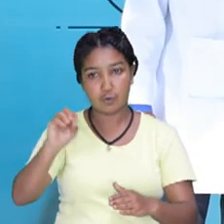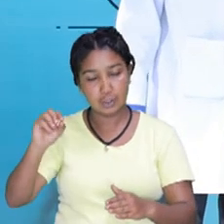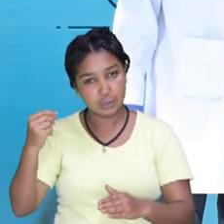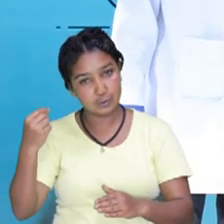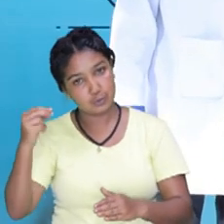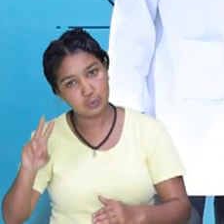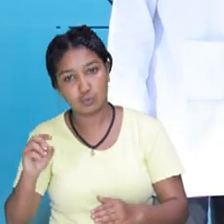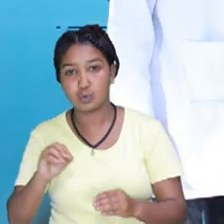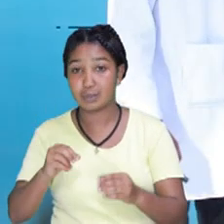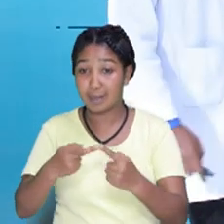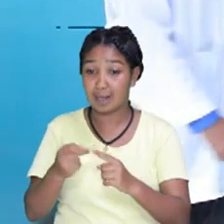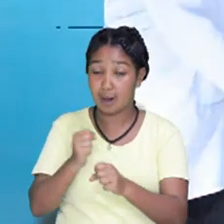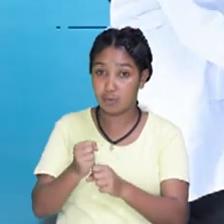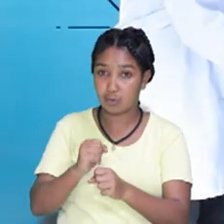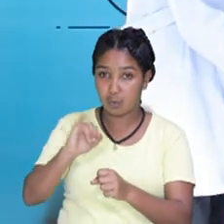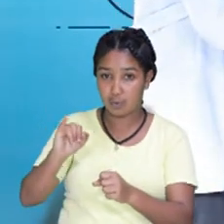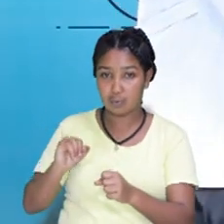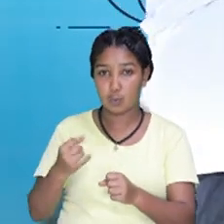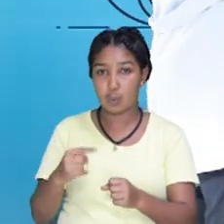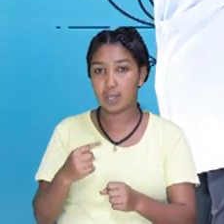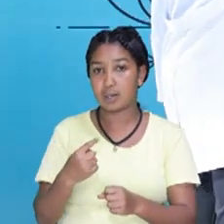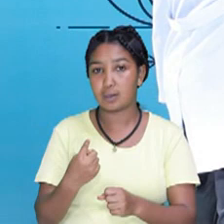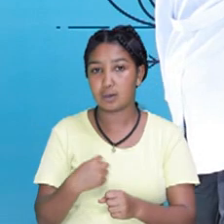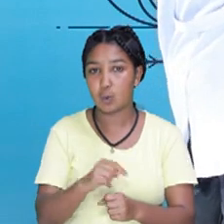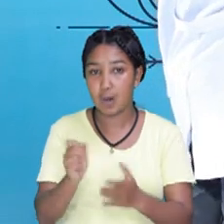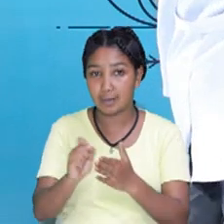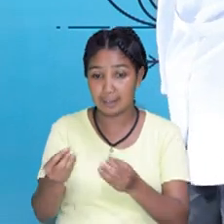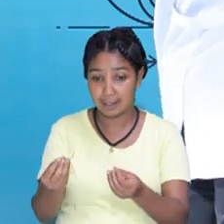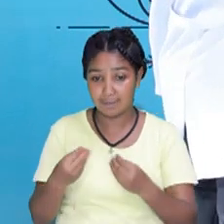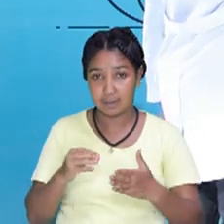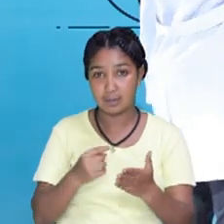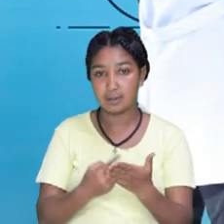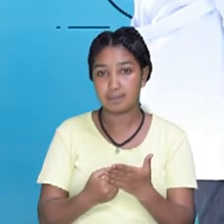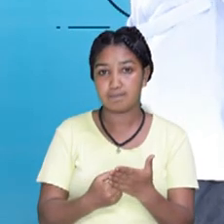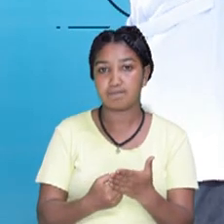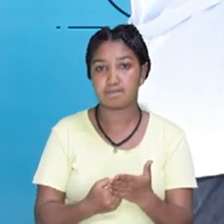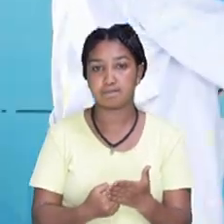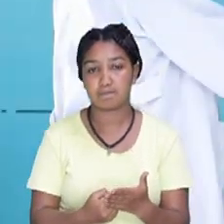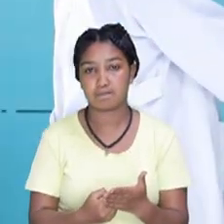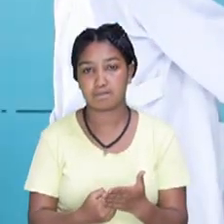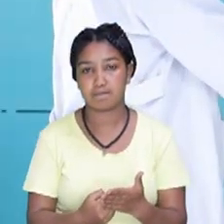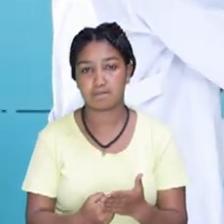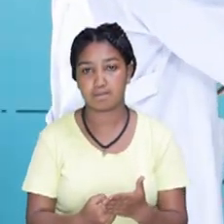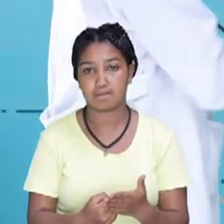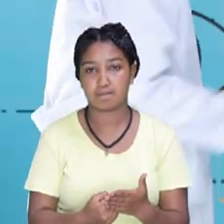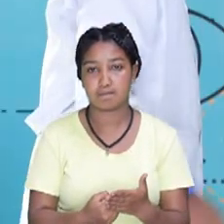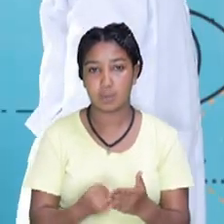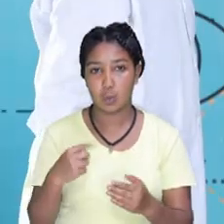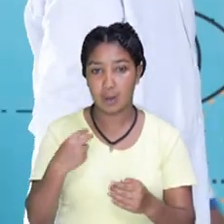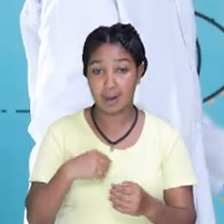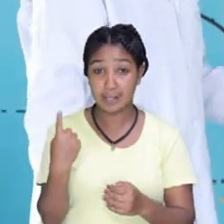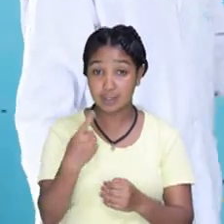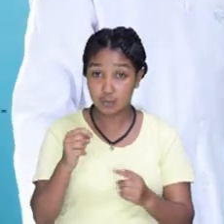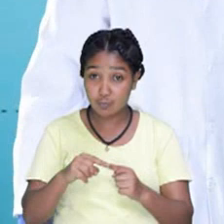is mechanical work. Therefore, when you write the given quantities, these are the given entities or quantities. So we